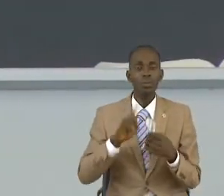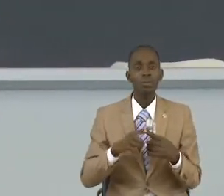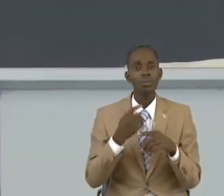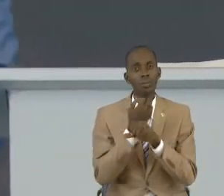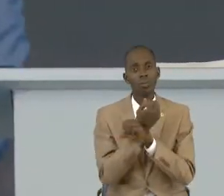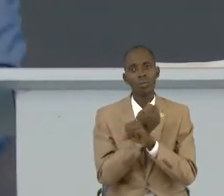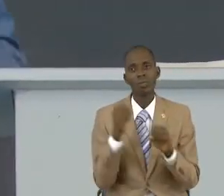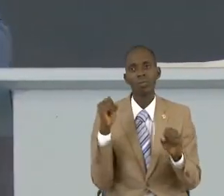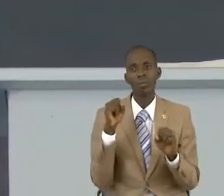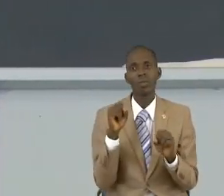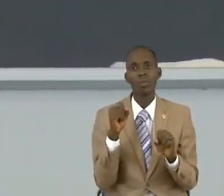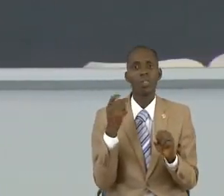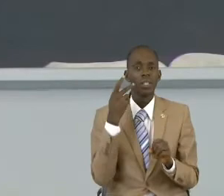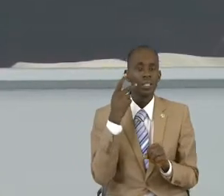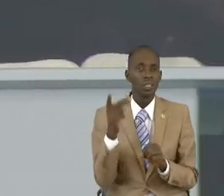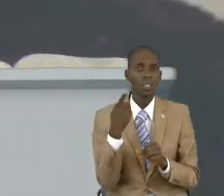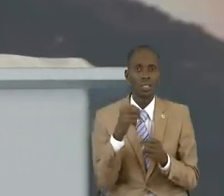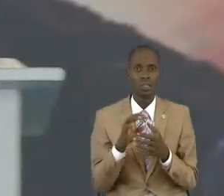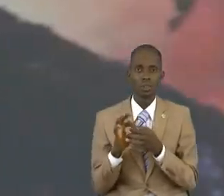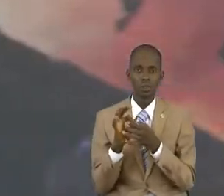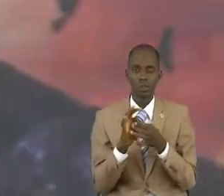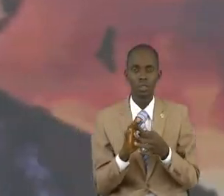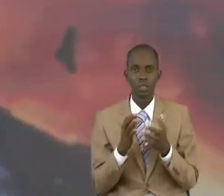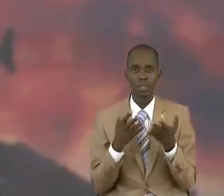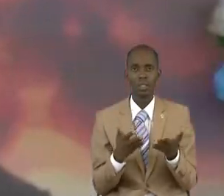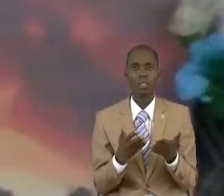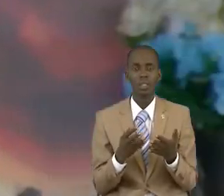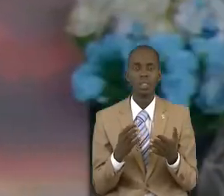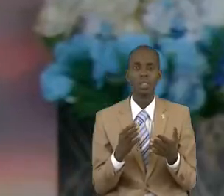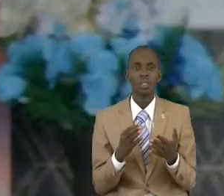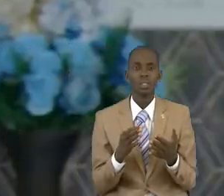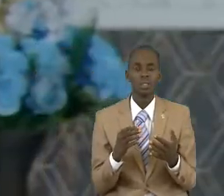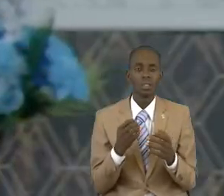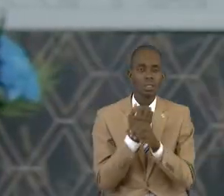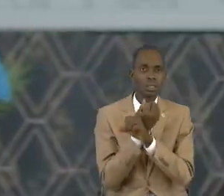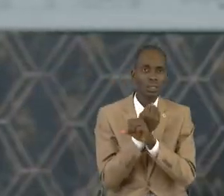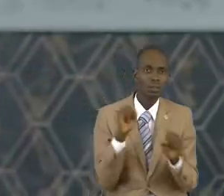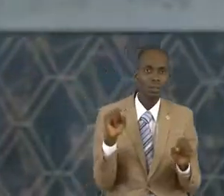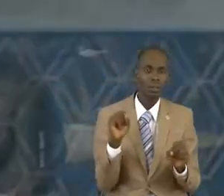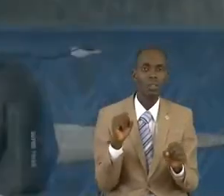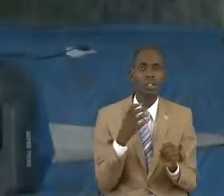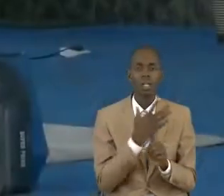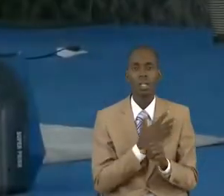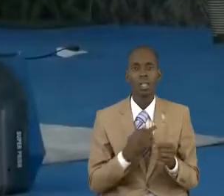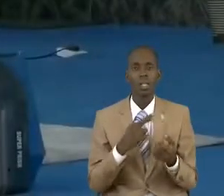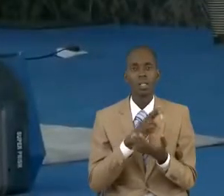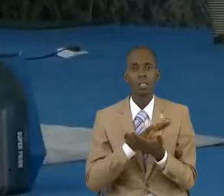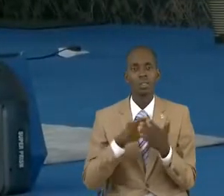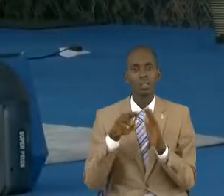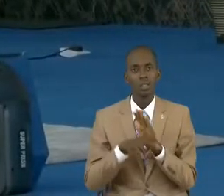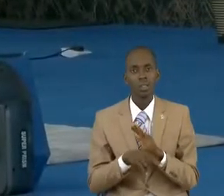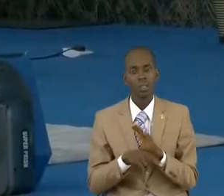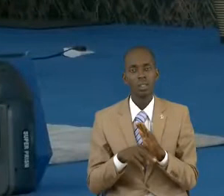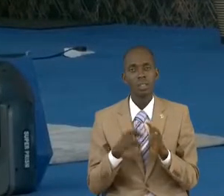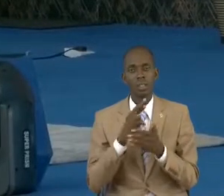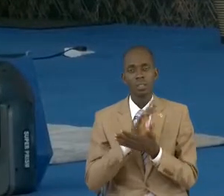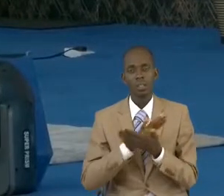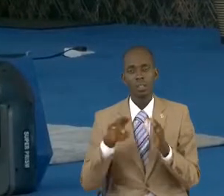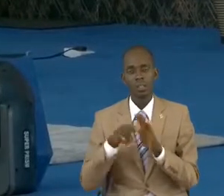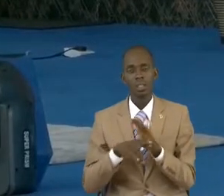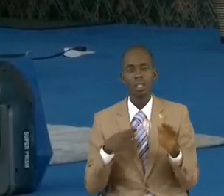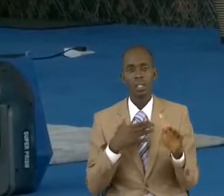the connection there? Salvation and righteousness, righteousness and salvation. If there's